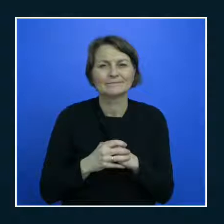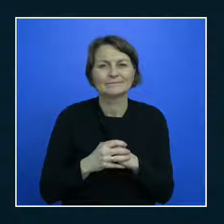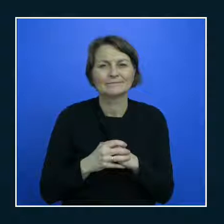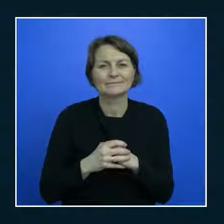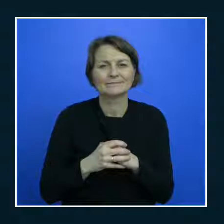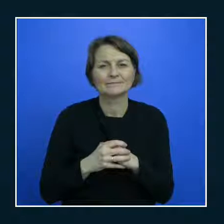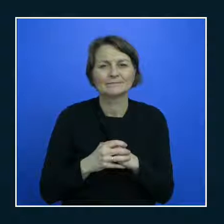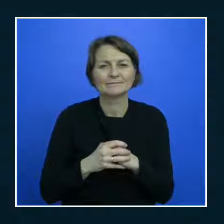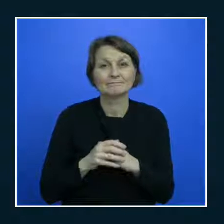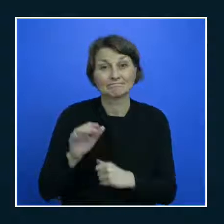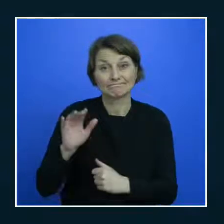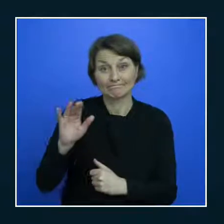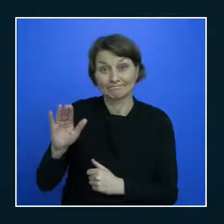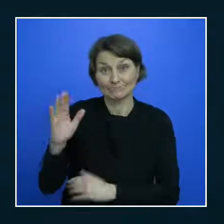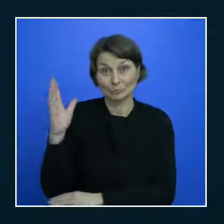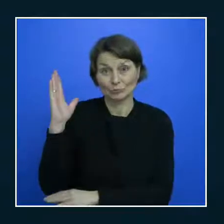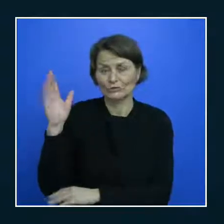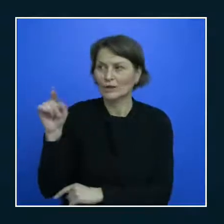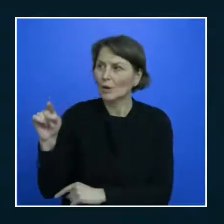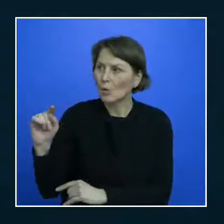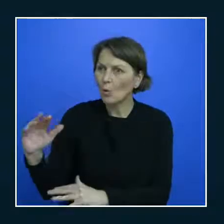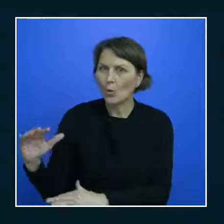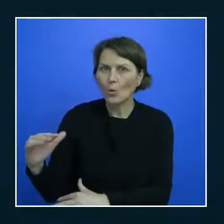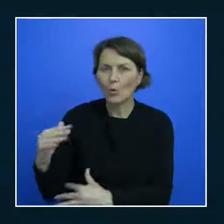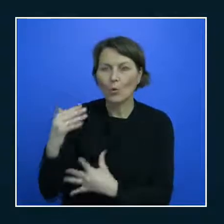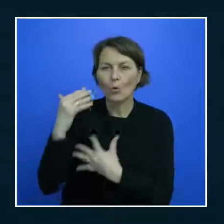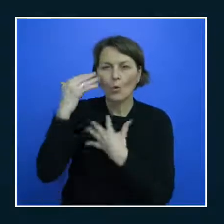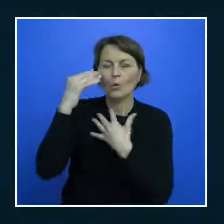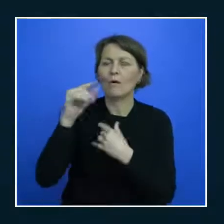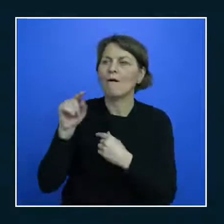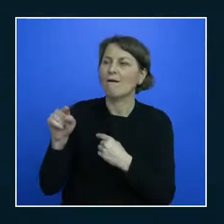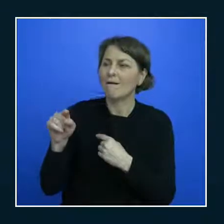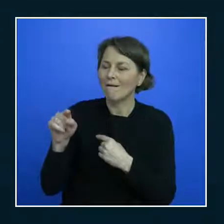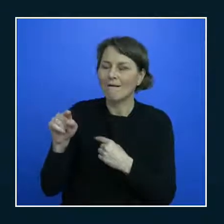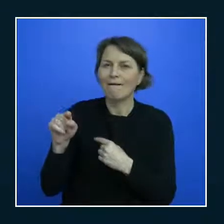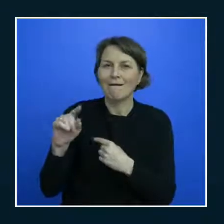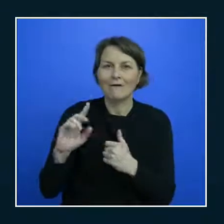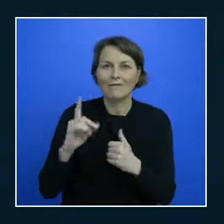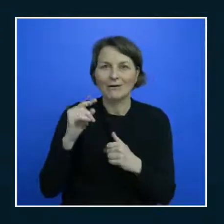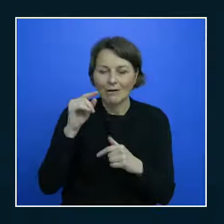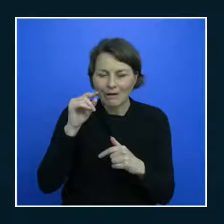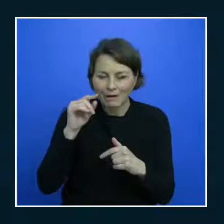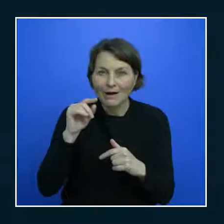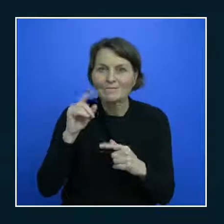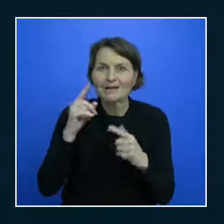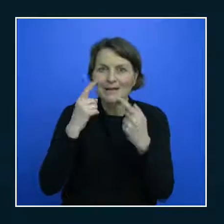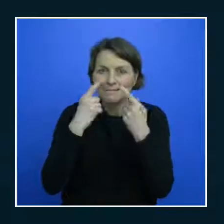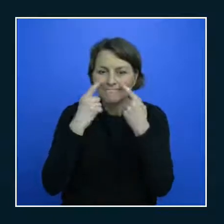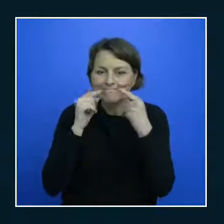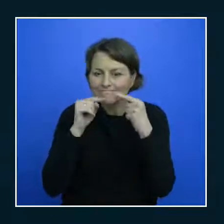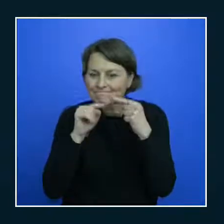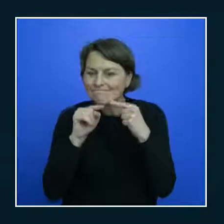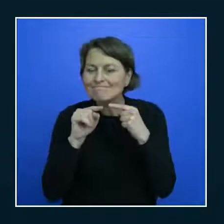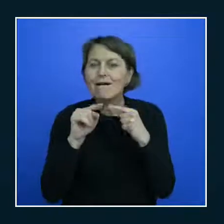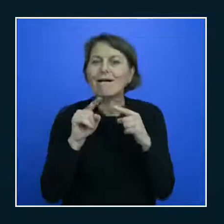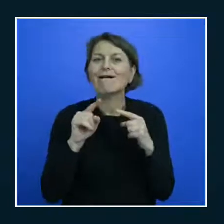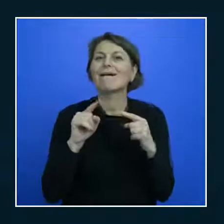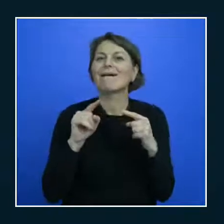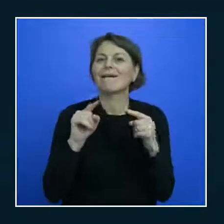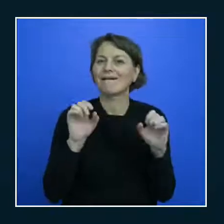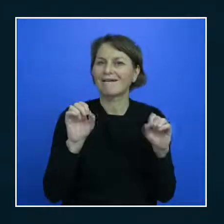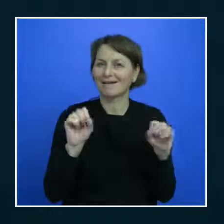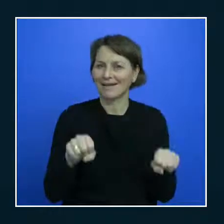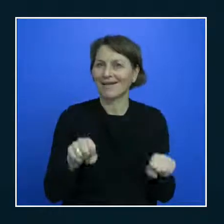was inspiring to me, and a glimpse in what is actually possible with